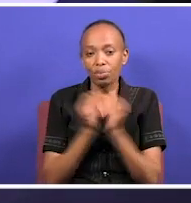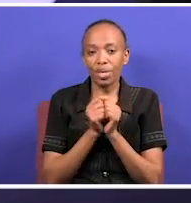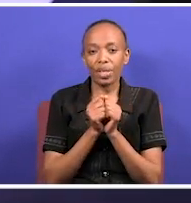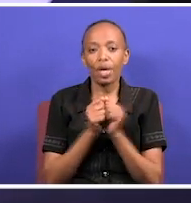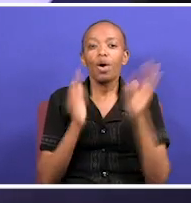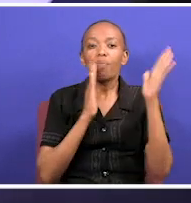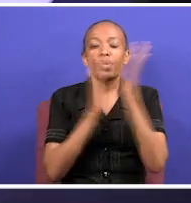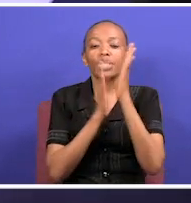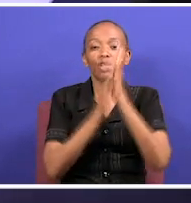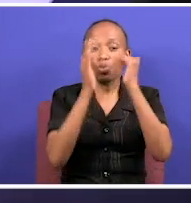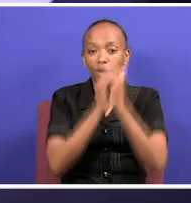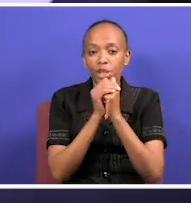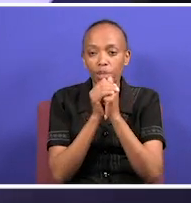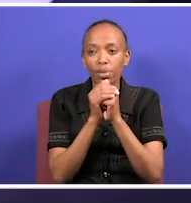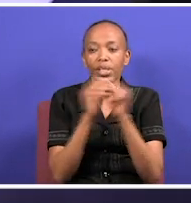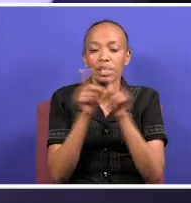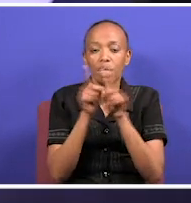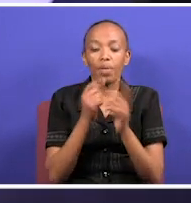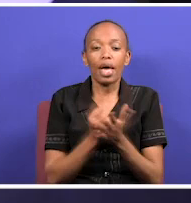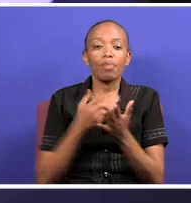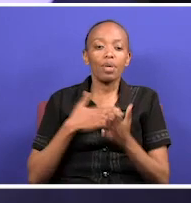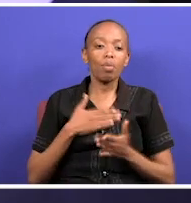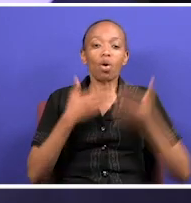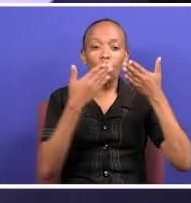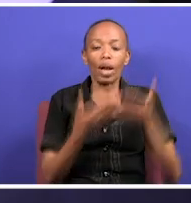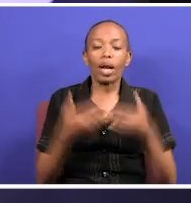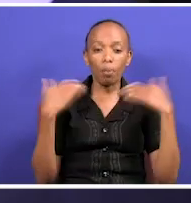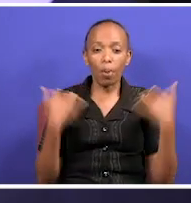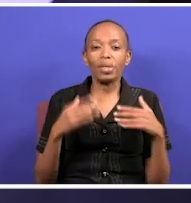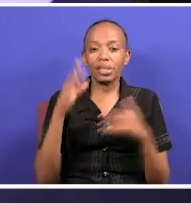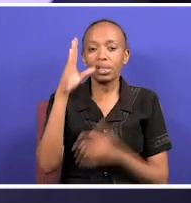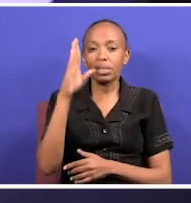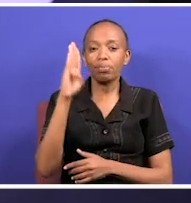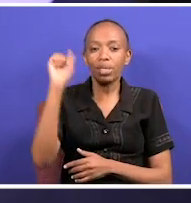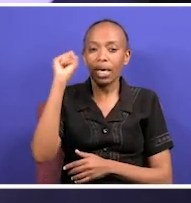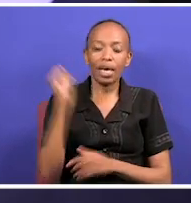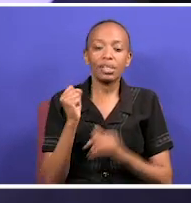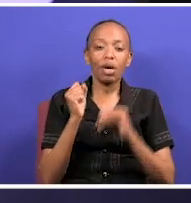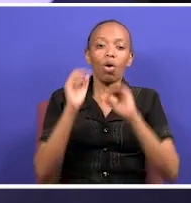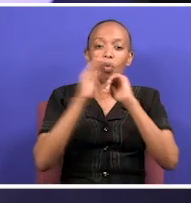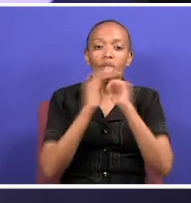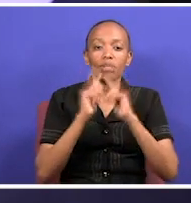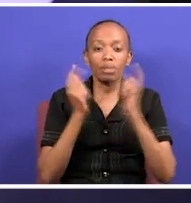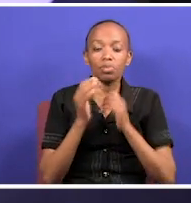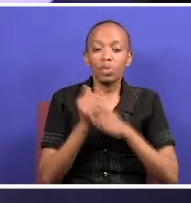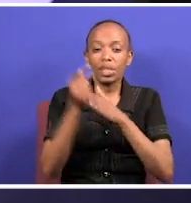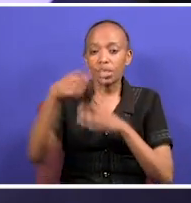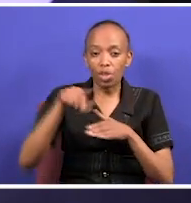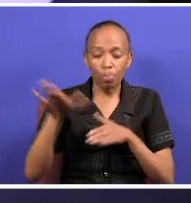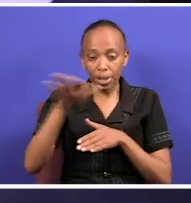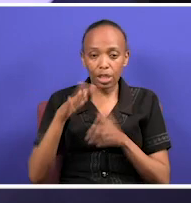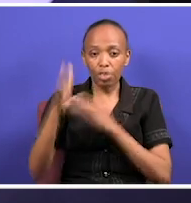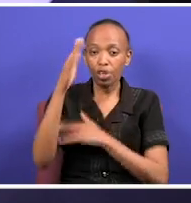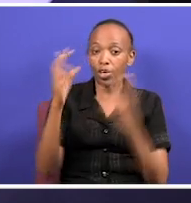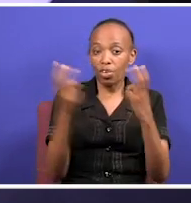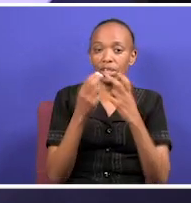the praise and worship. And please help me welcome our amazing CBS worship team to lead us into the presence of God. If you're